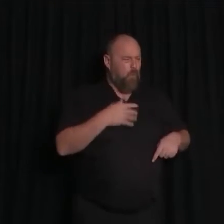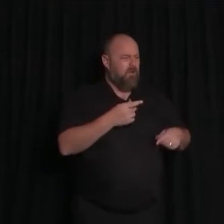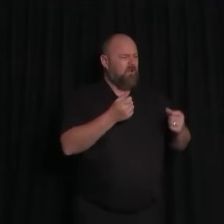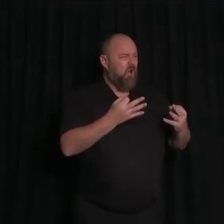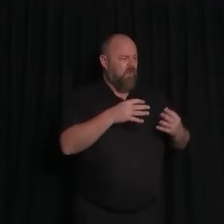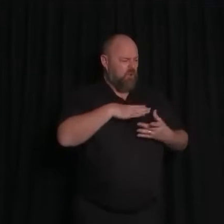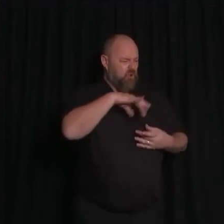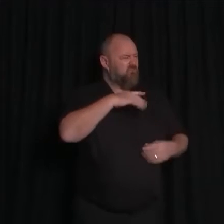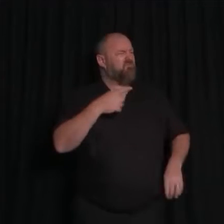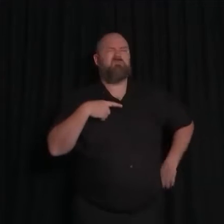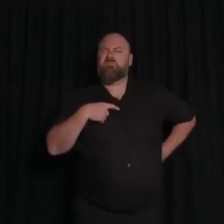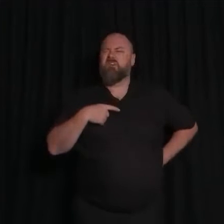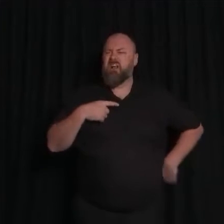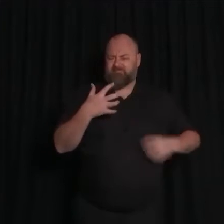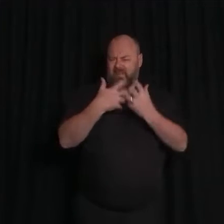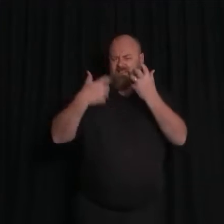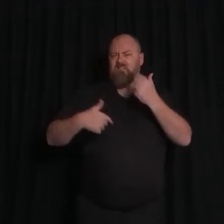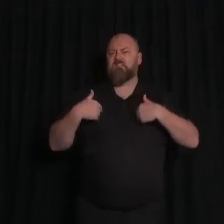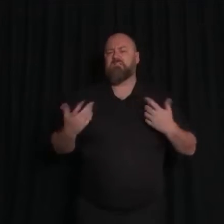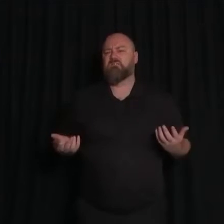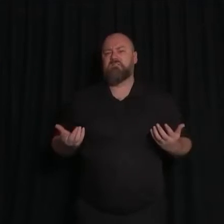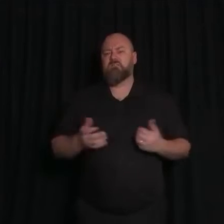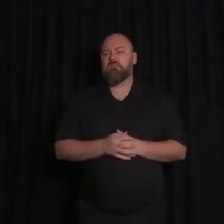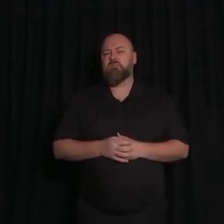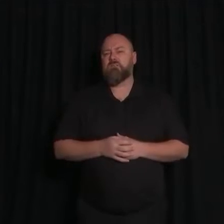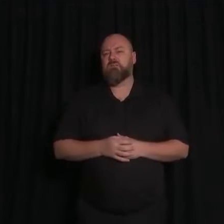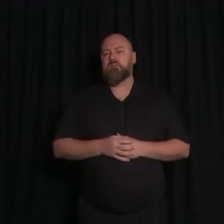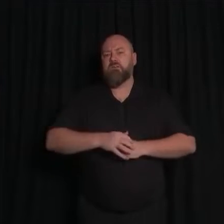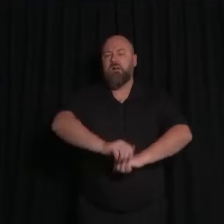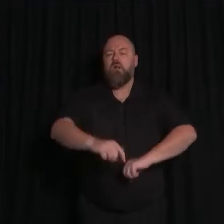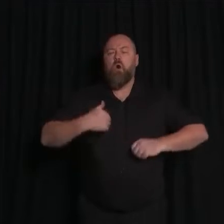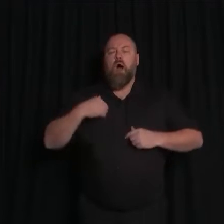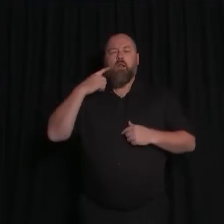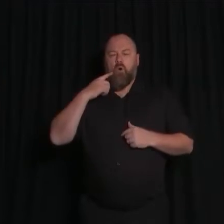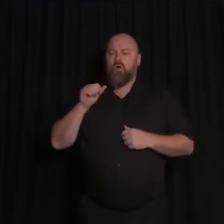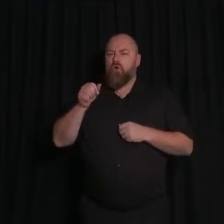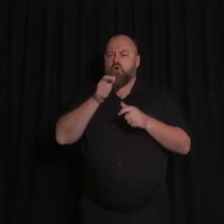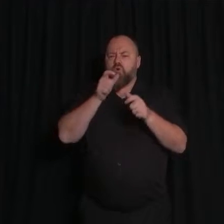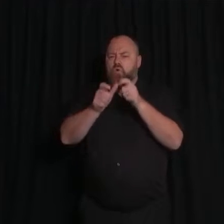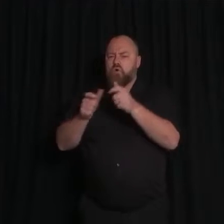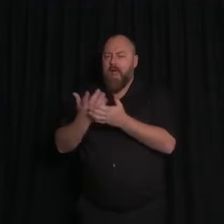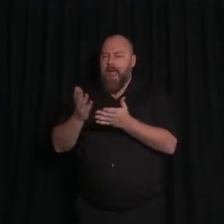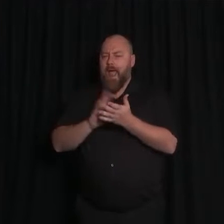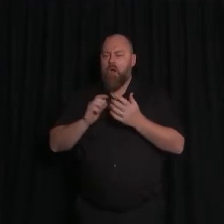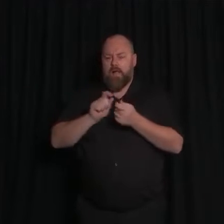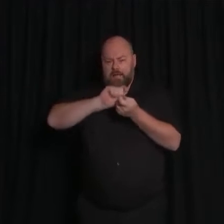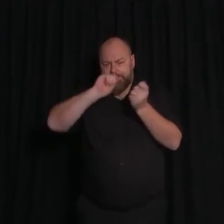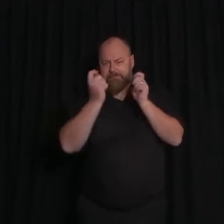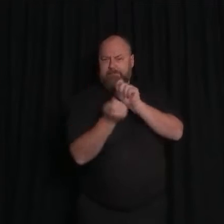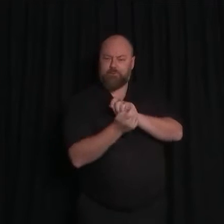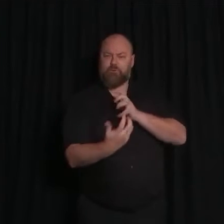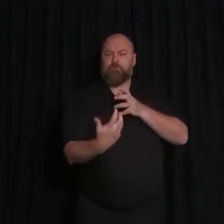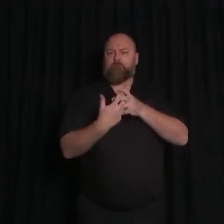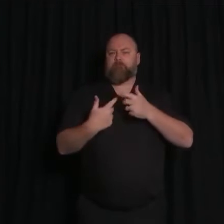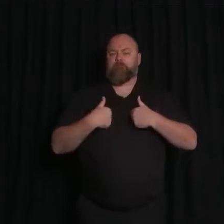that? So I thought, how can I twist these words around to make them what I want